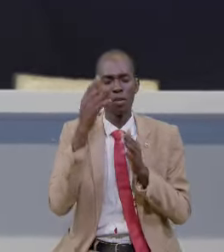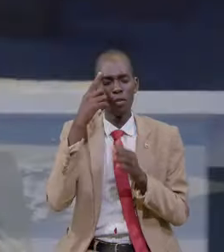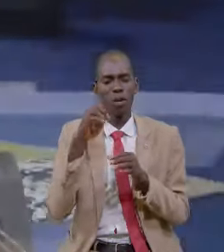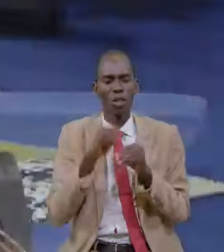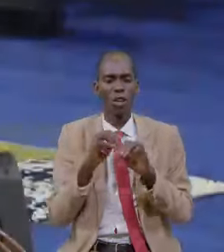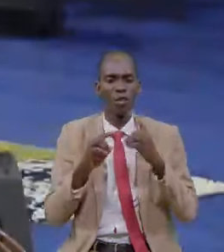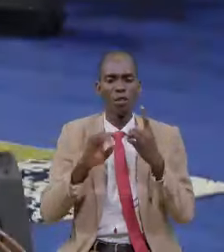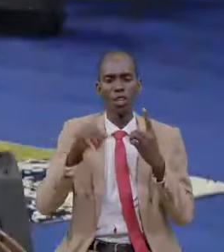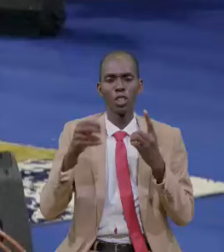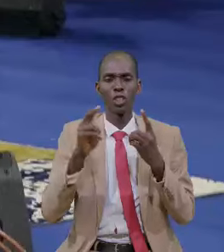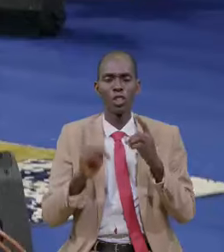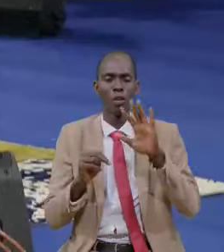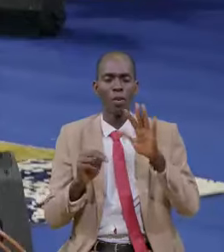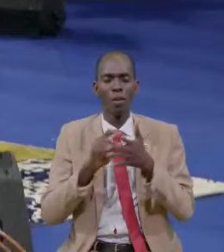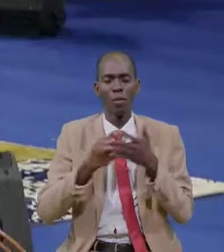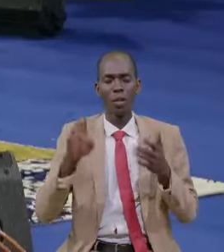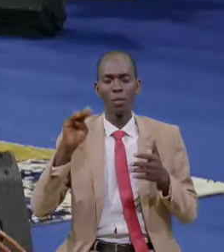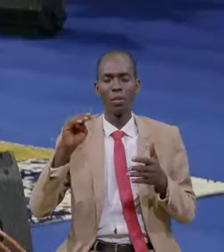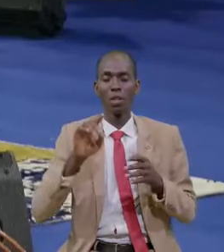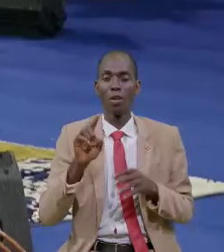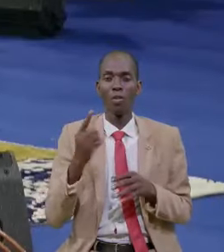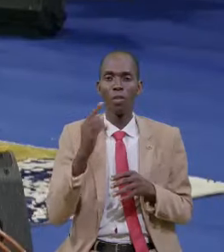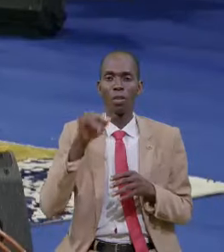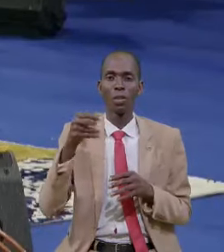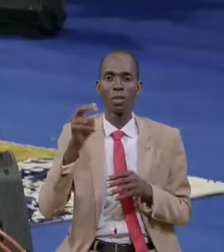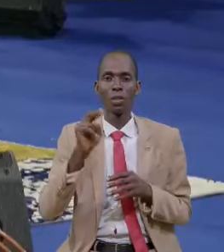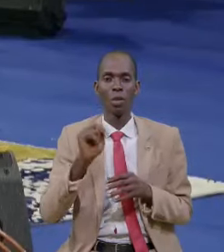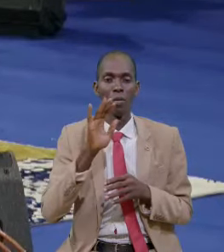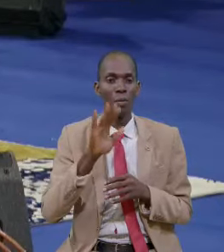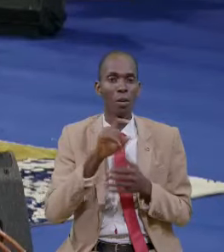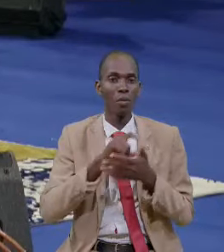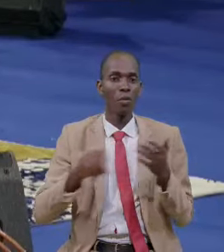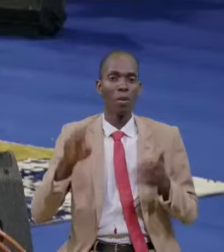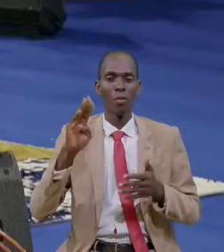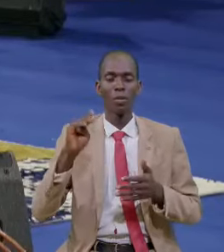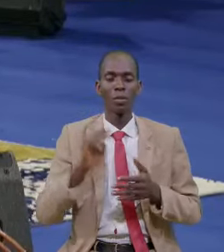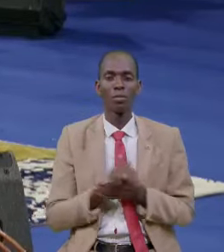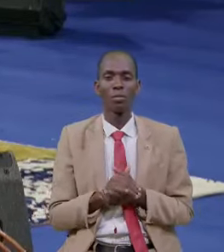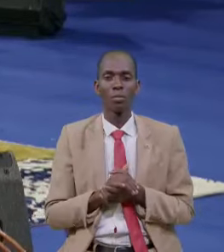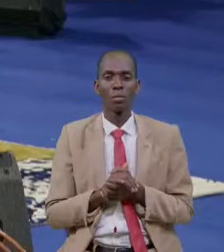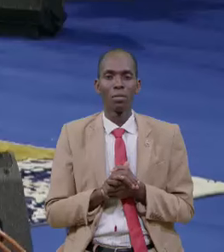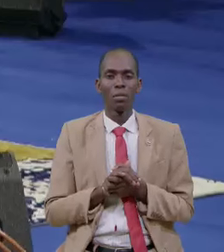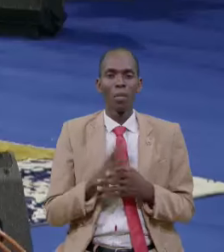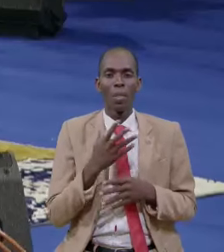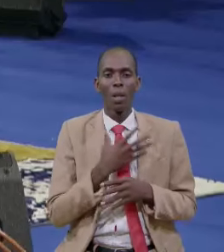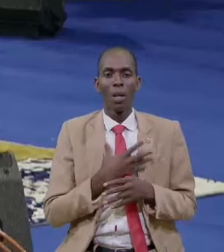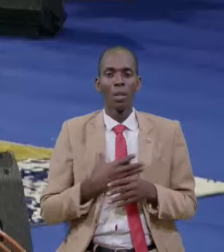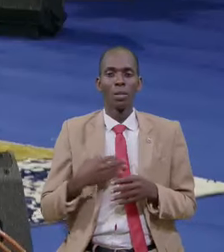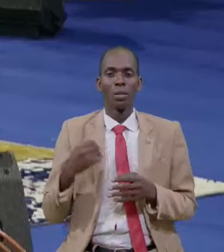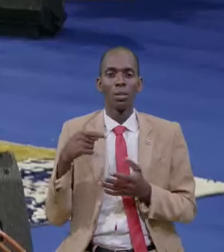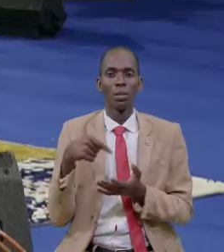5, verse 14. 1 John 5, verse 14. "And this is